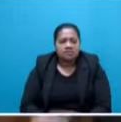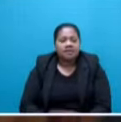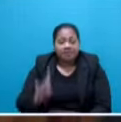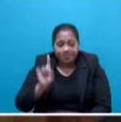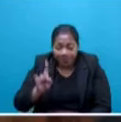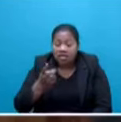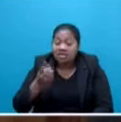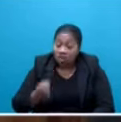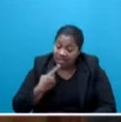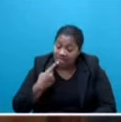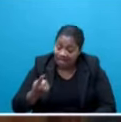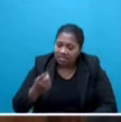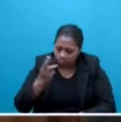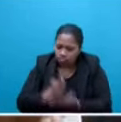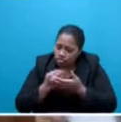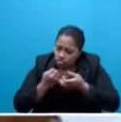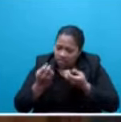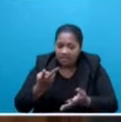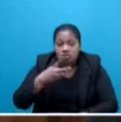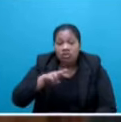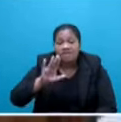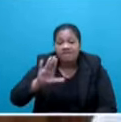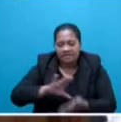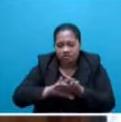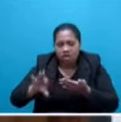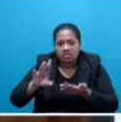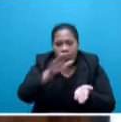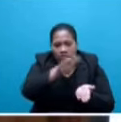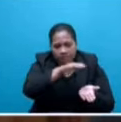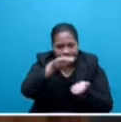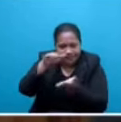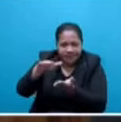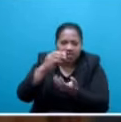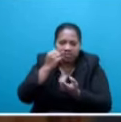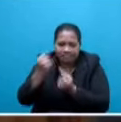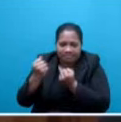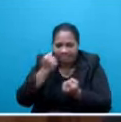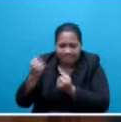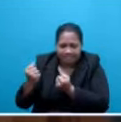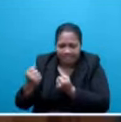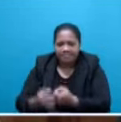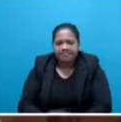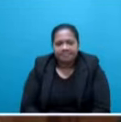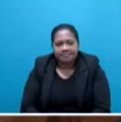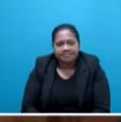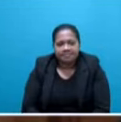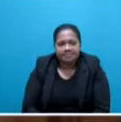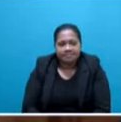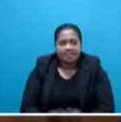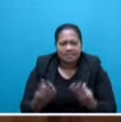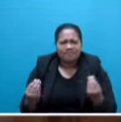Guaranteed $85 per ton of cane by allocating $30 million as sugar stabilization fund